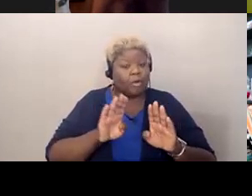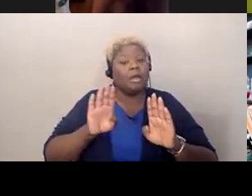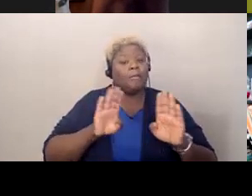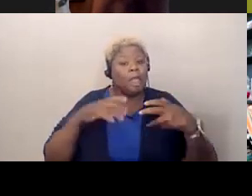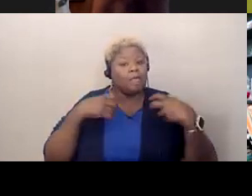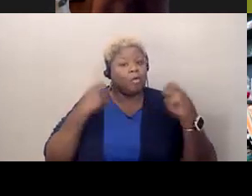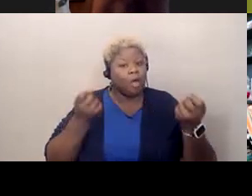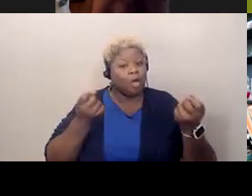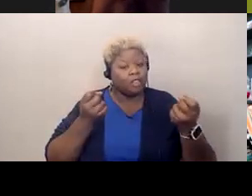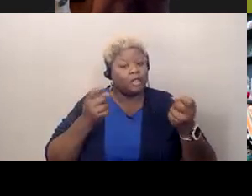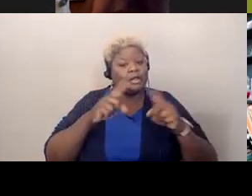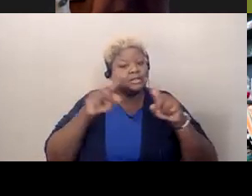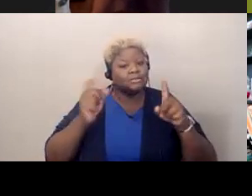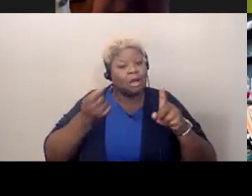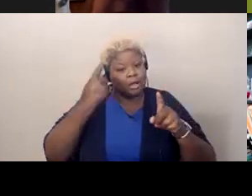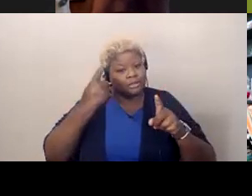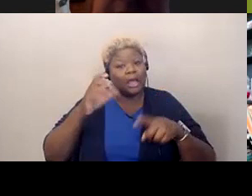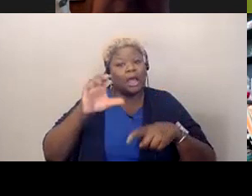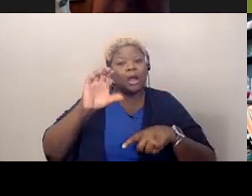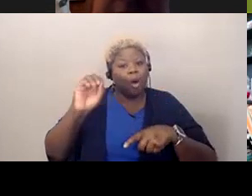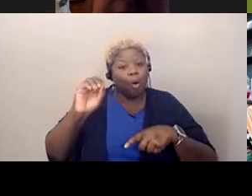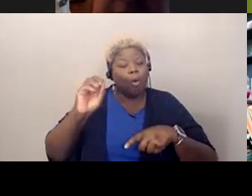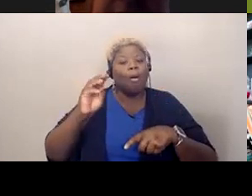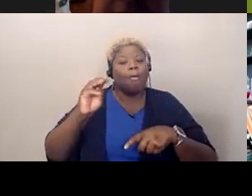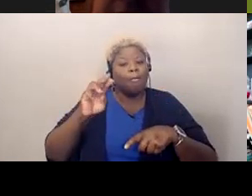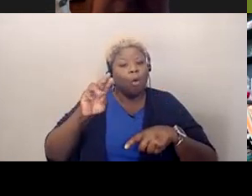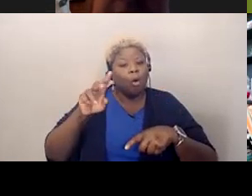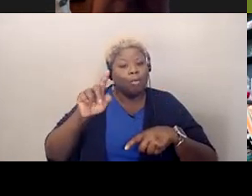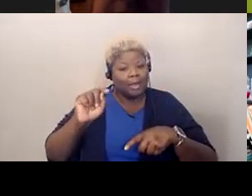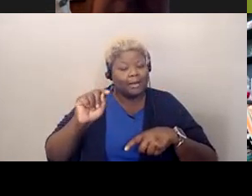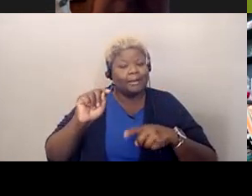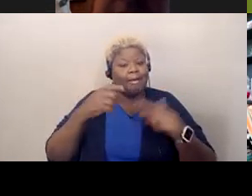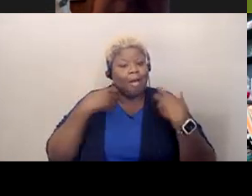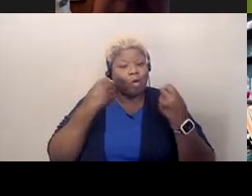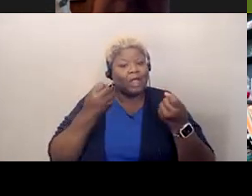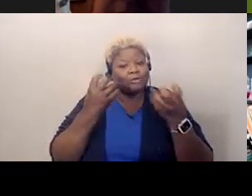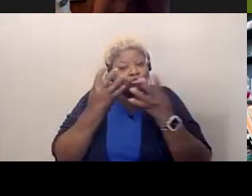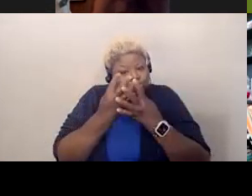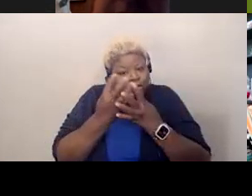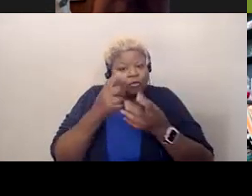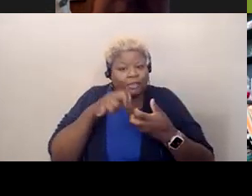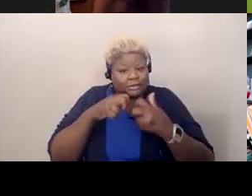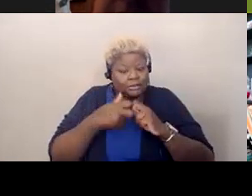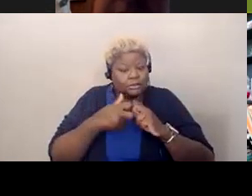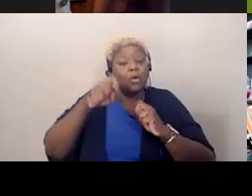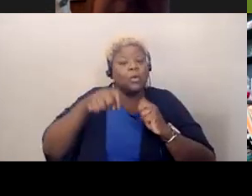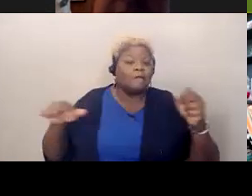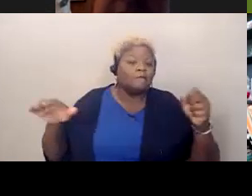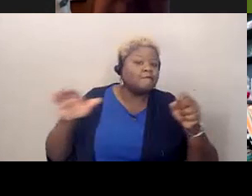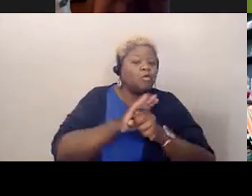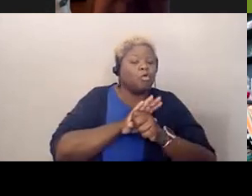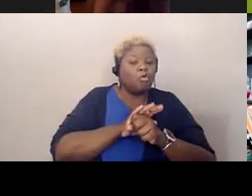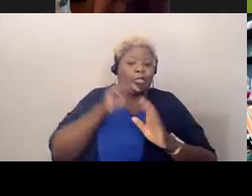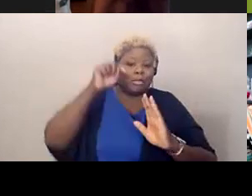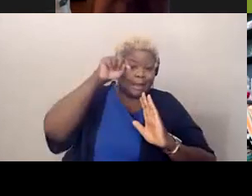understands comorbid medical issues and works with the physical health to screen for these medical issues. We need full integrated behavior